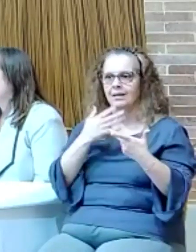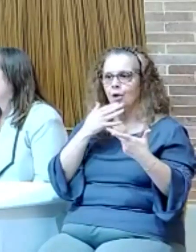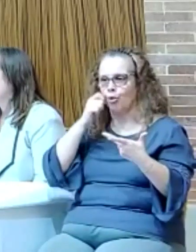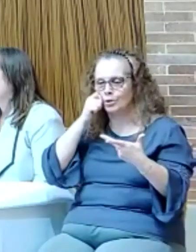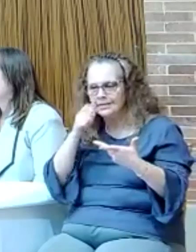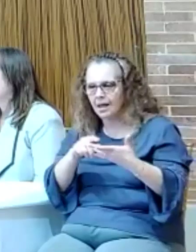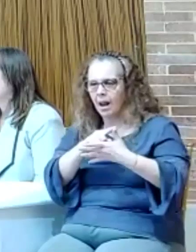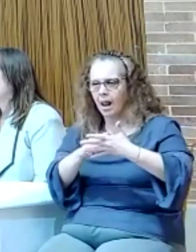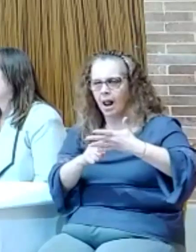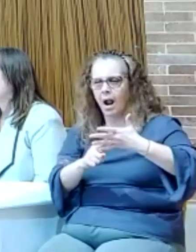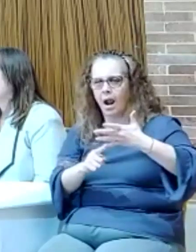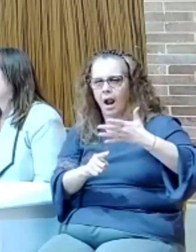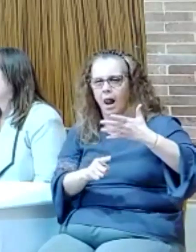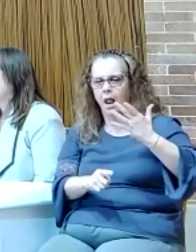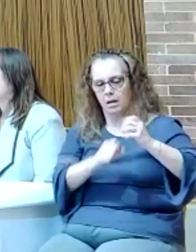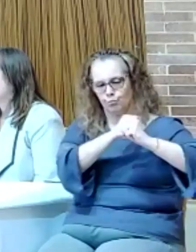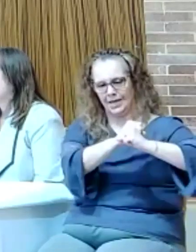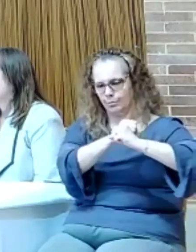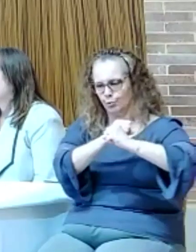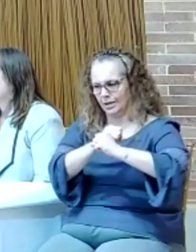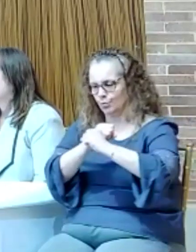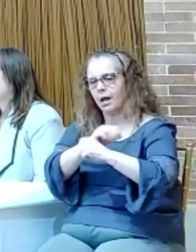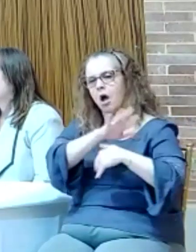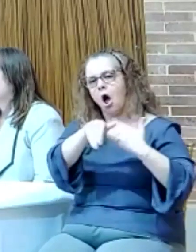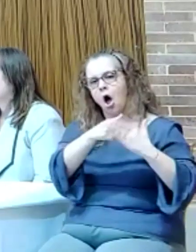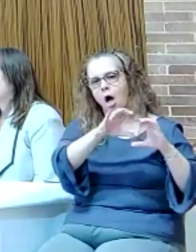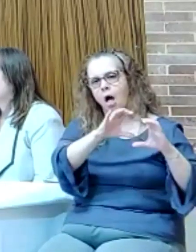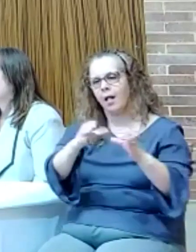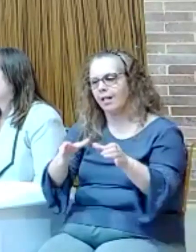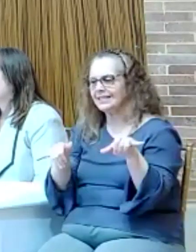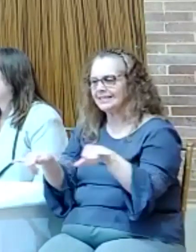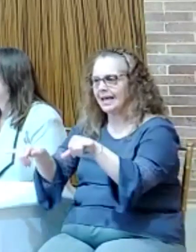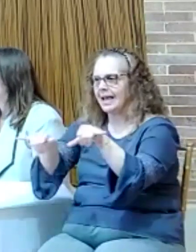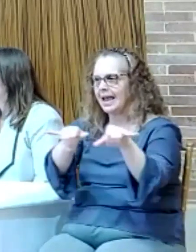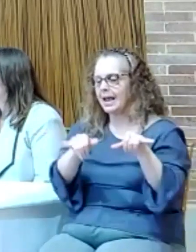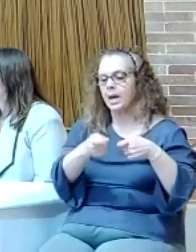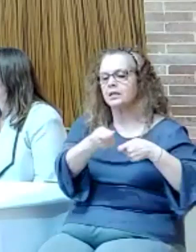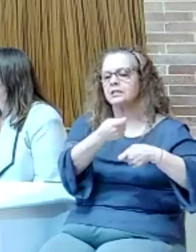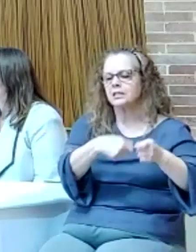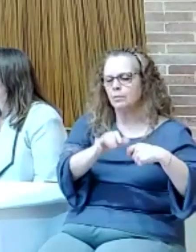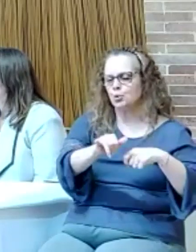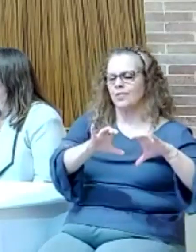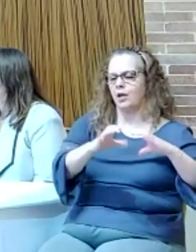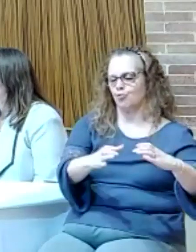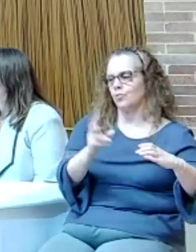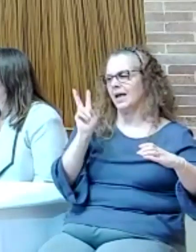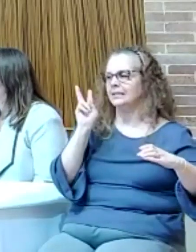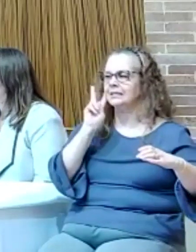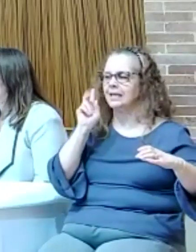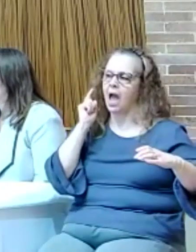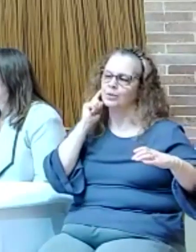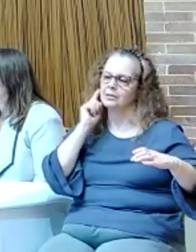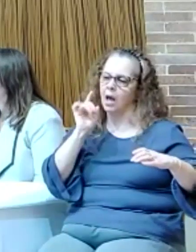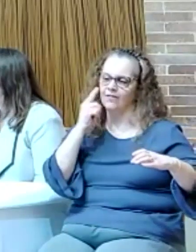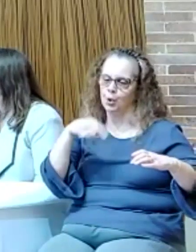change so substitute the protected class and see how it sounds anything else on